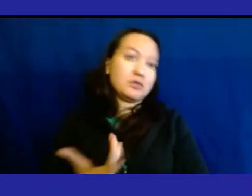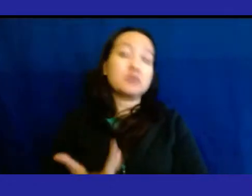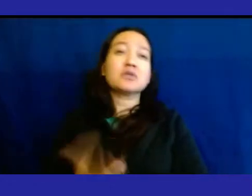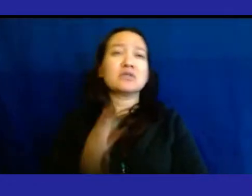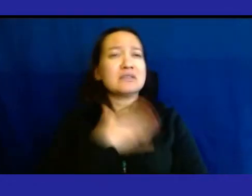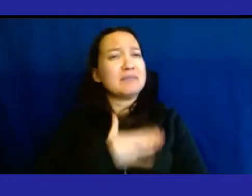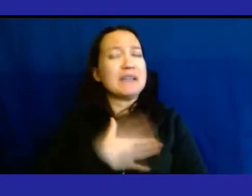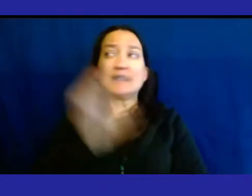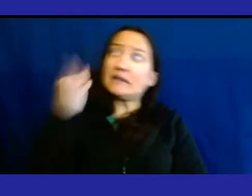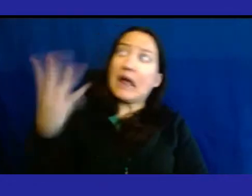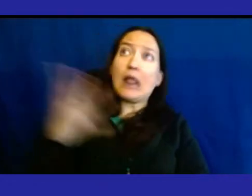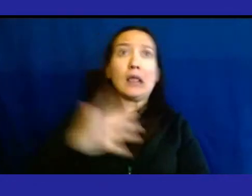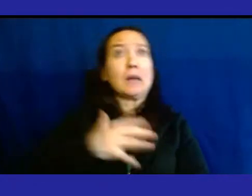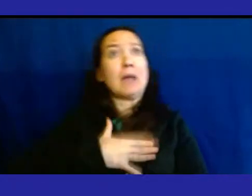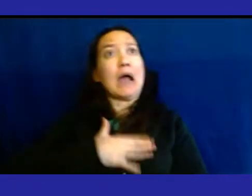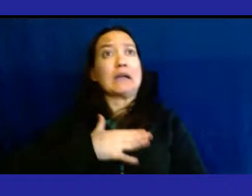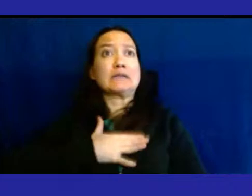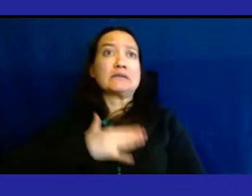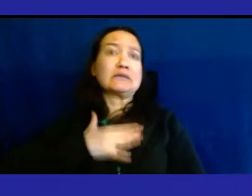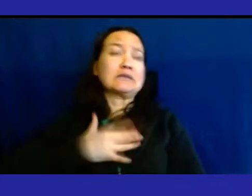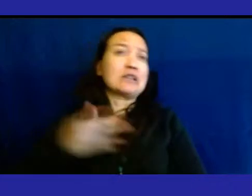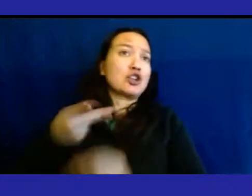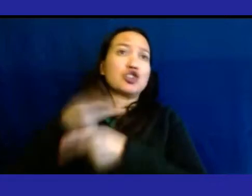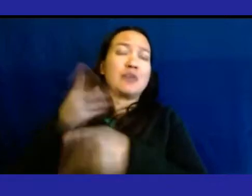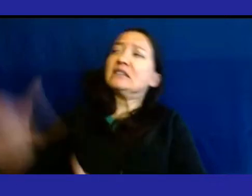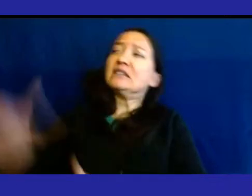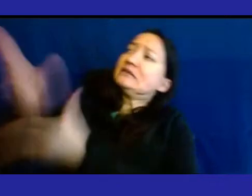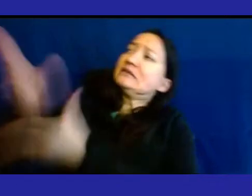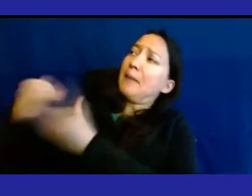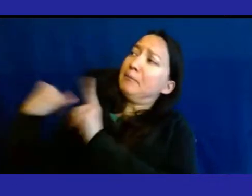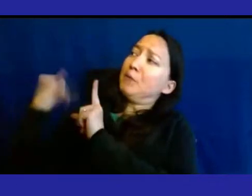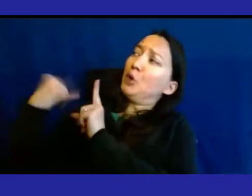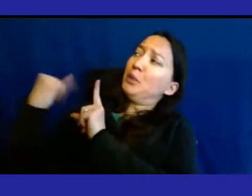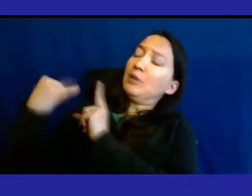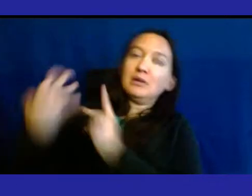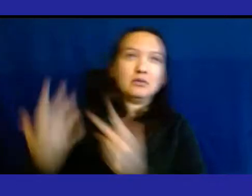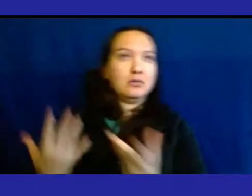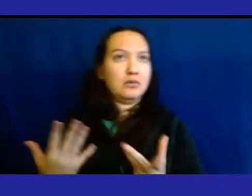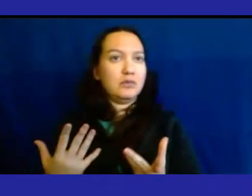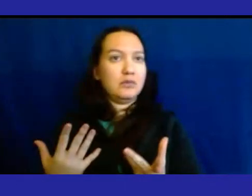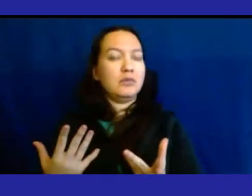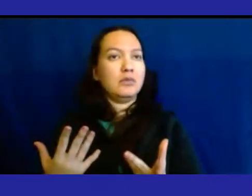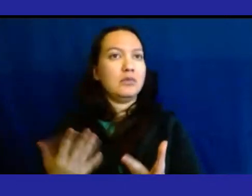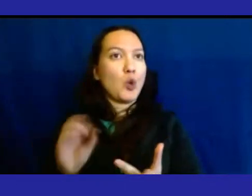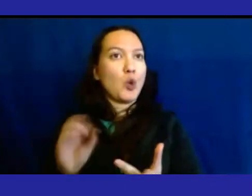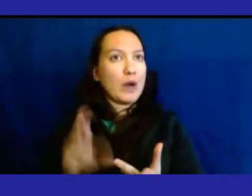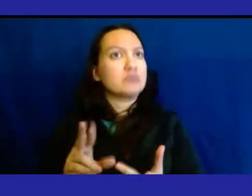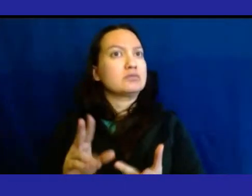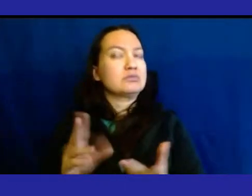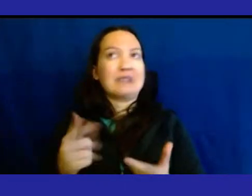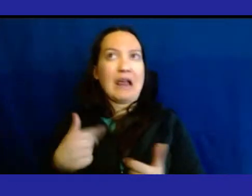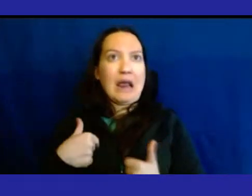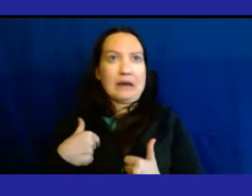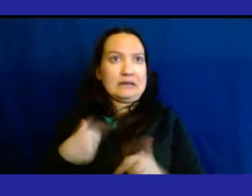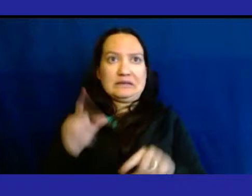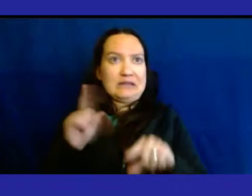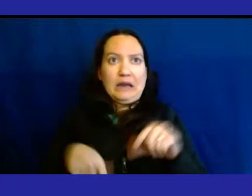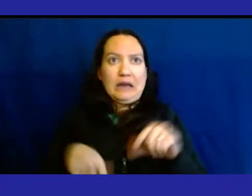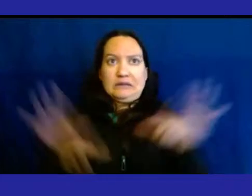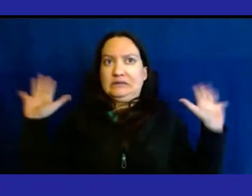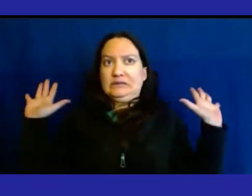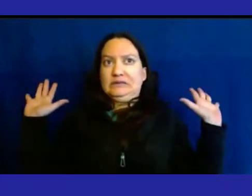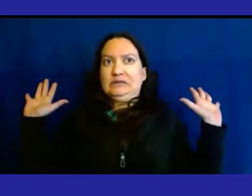tell, my supervisor to stop bullying me. Well, so usually I say something about, well, I can't,